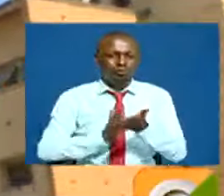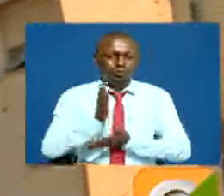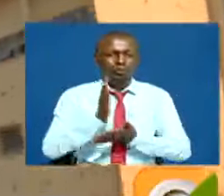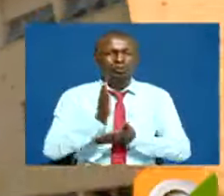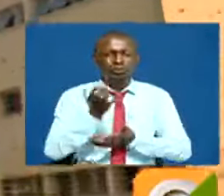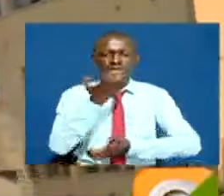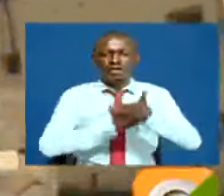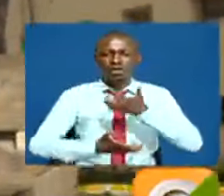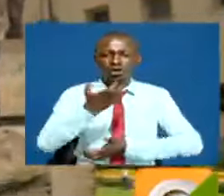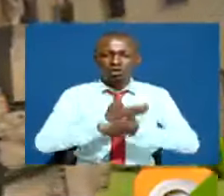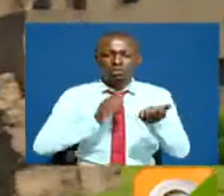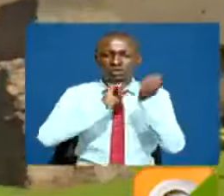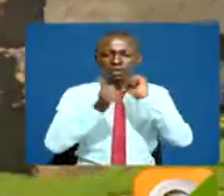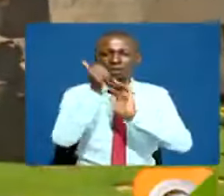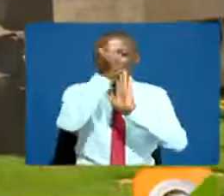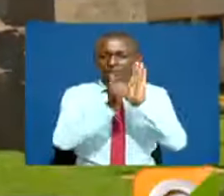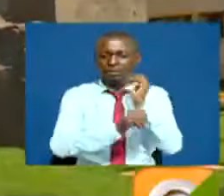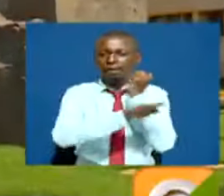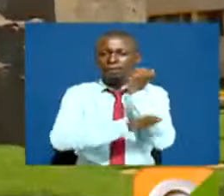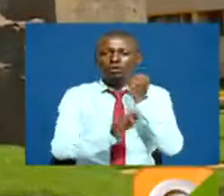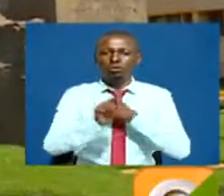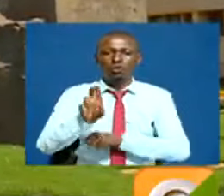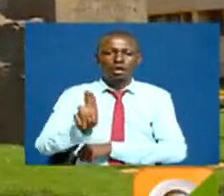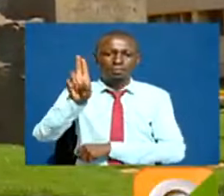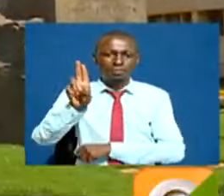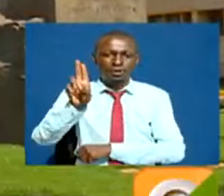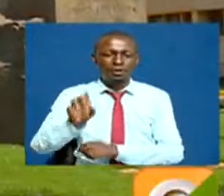bottom-up economic transformation agenda.